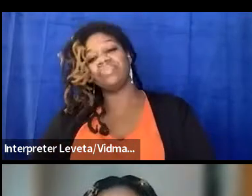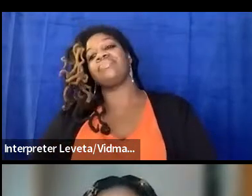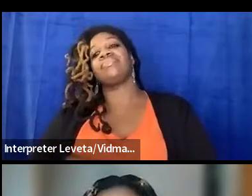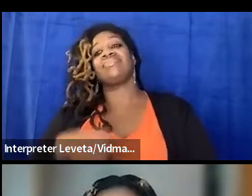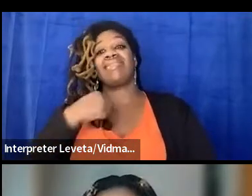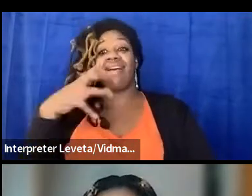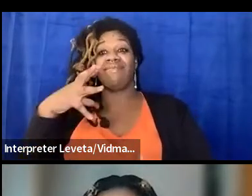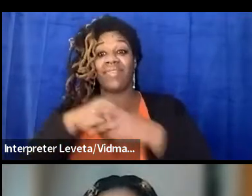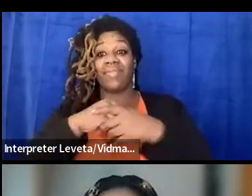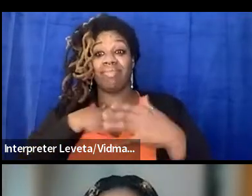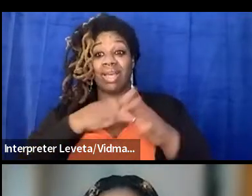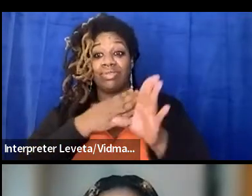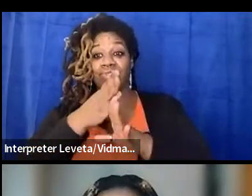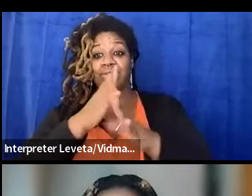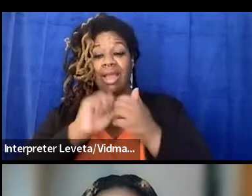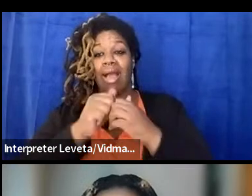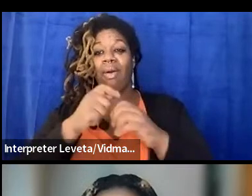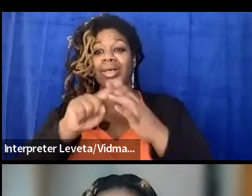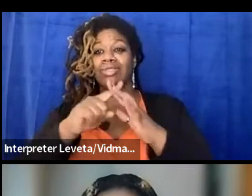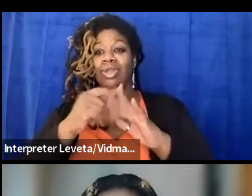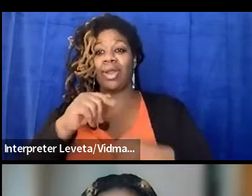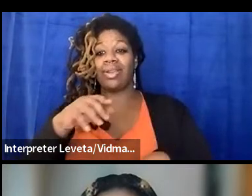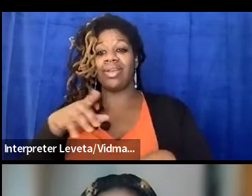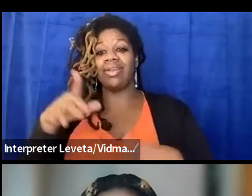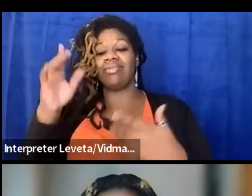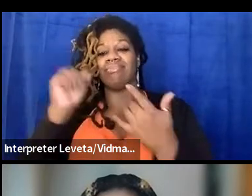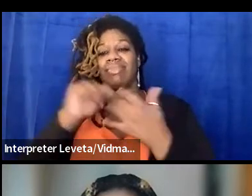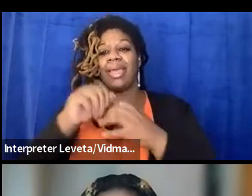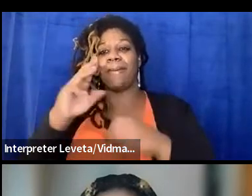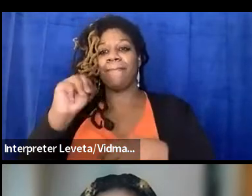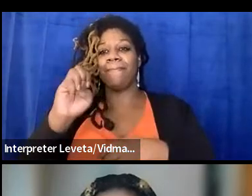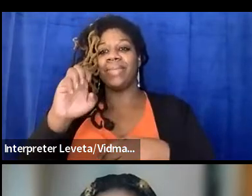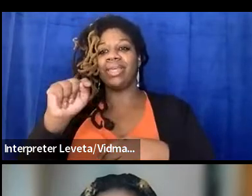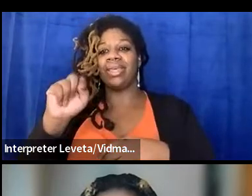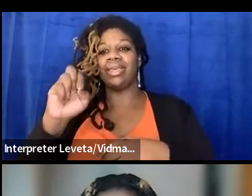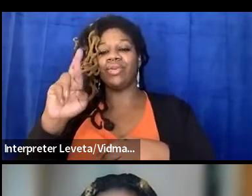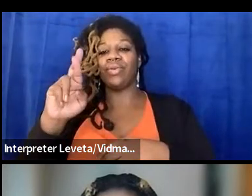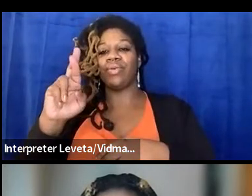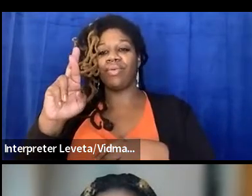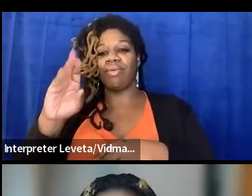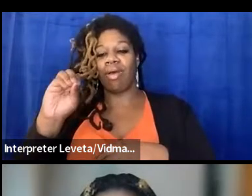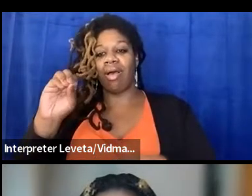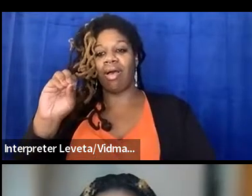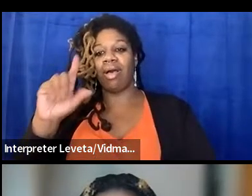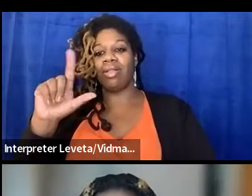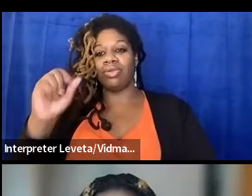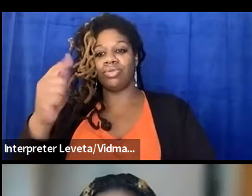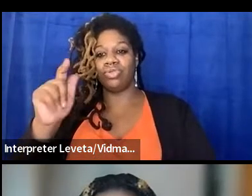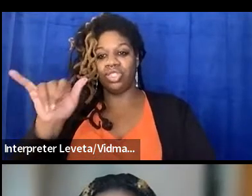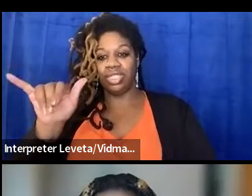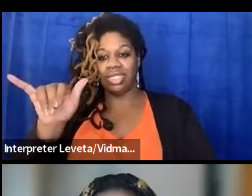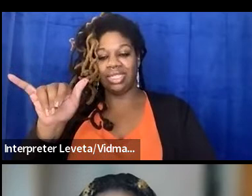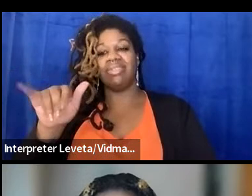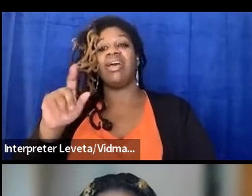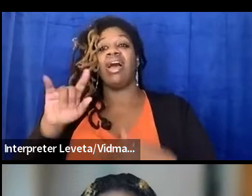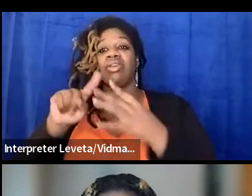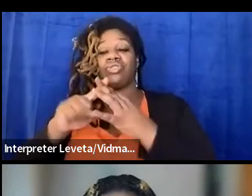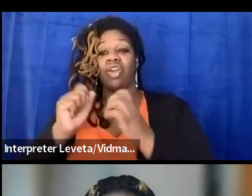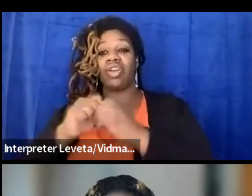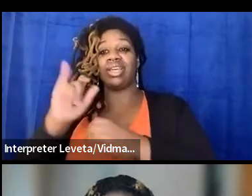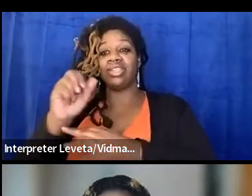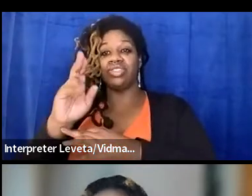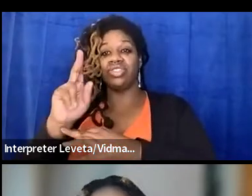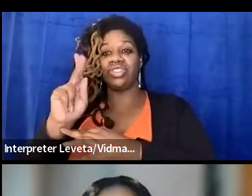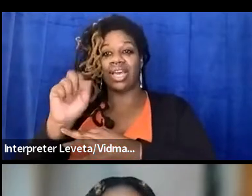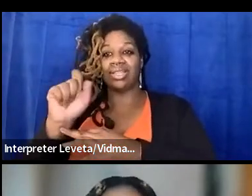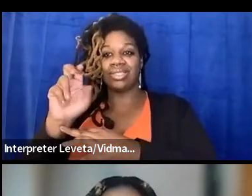I actually started out in meteorology. I attended Jackson State University, Jackson State University's meteorology program.